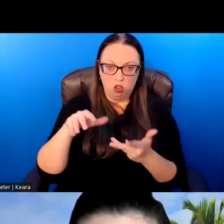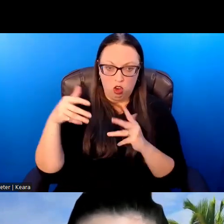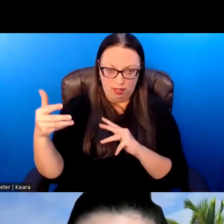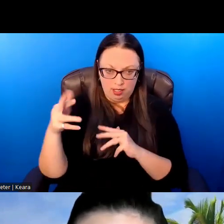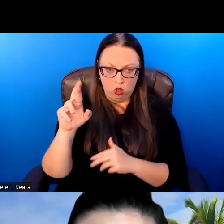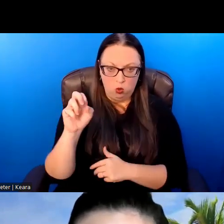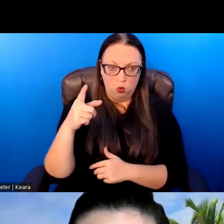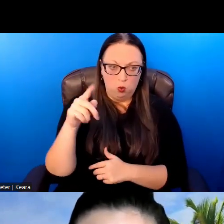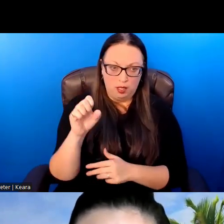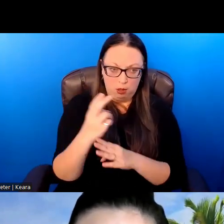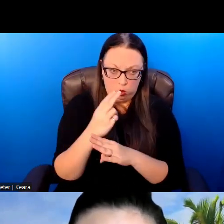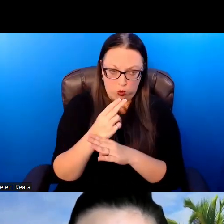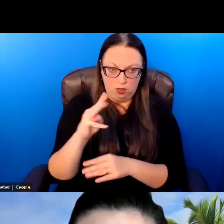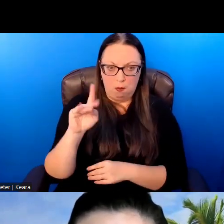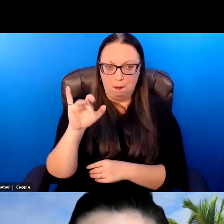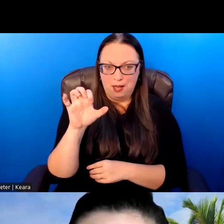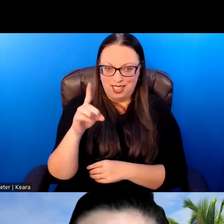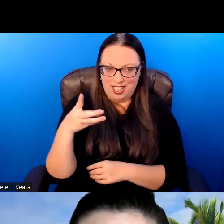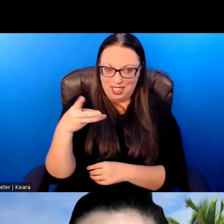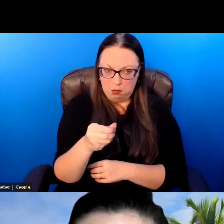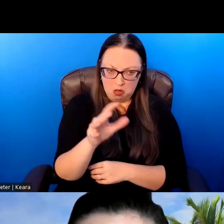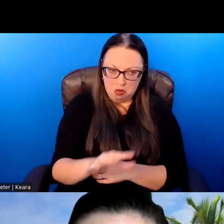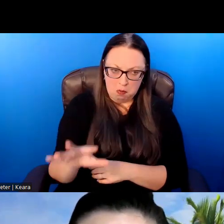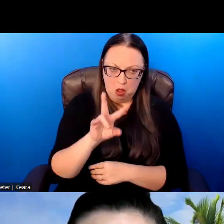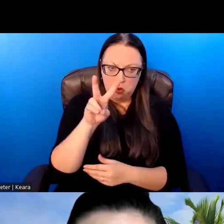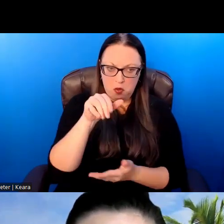respite use, Medicaid expenditures average